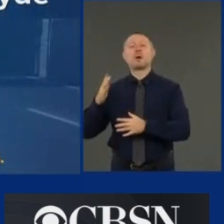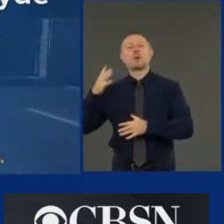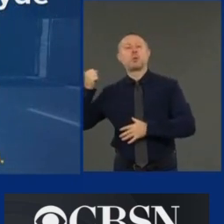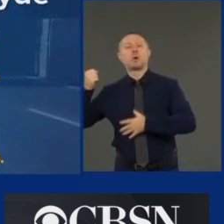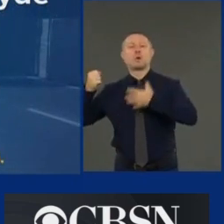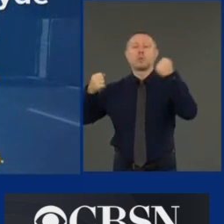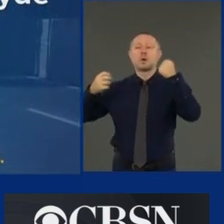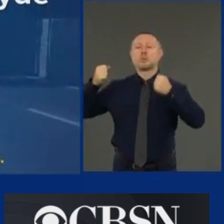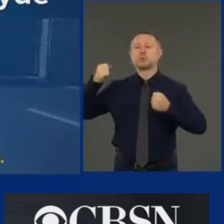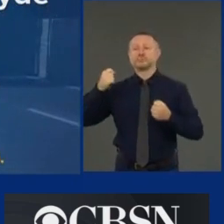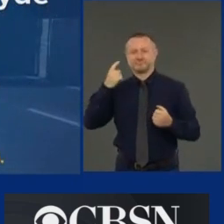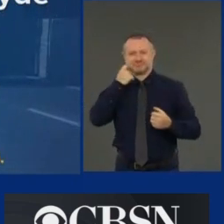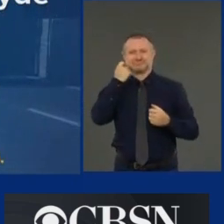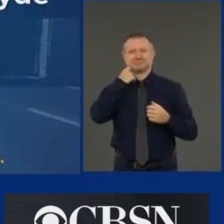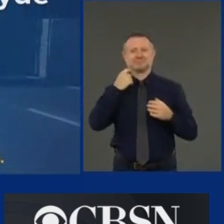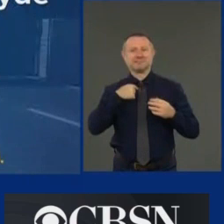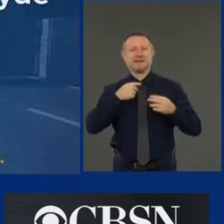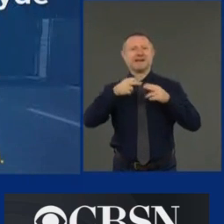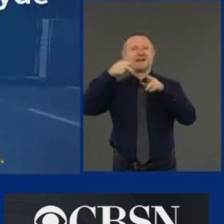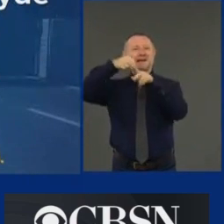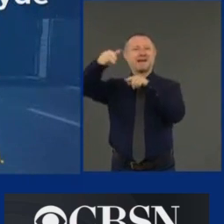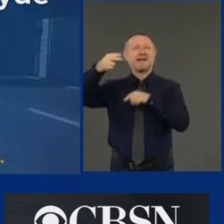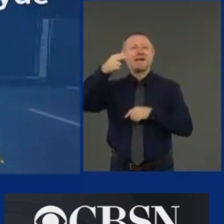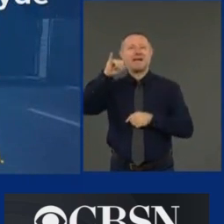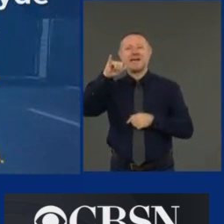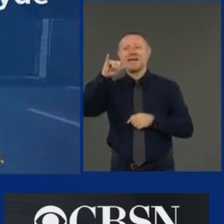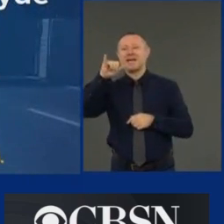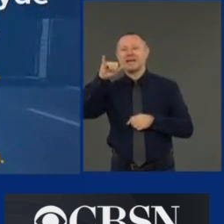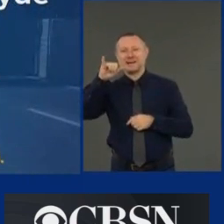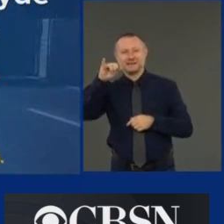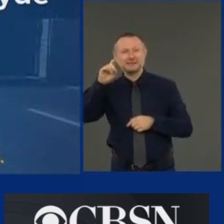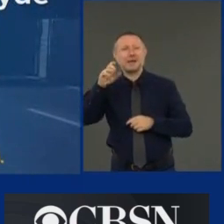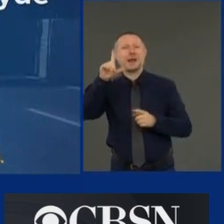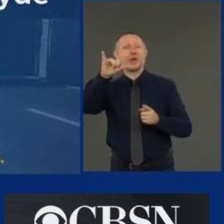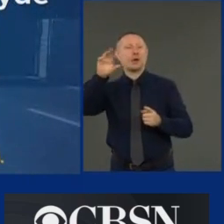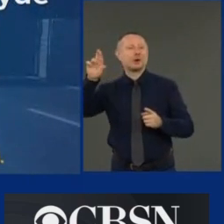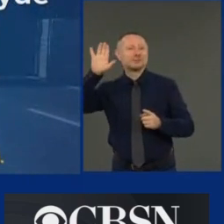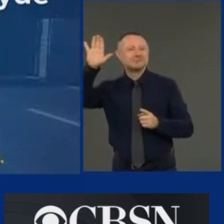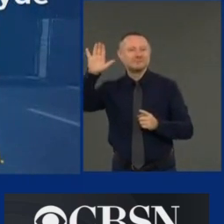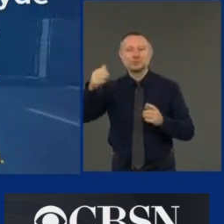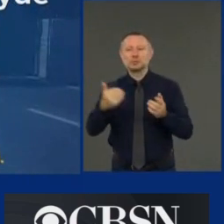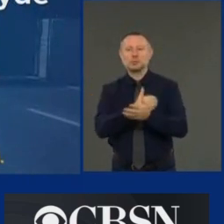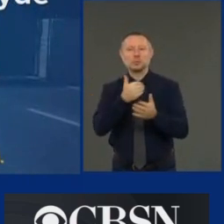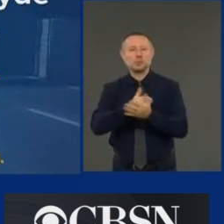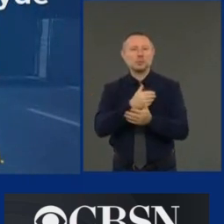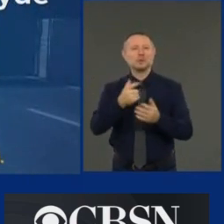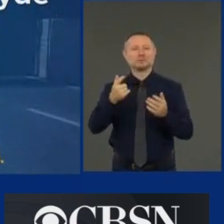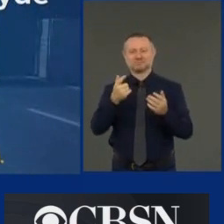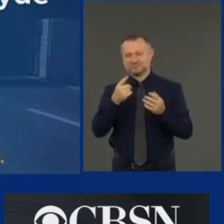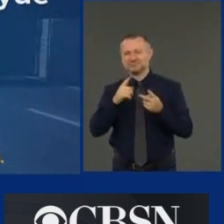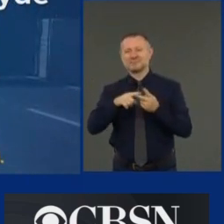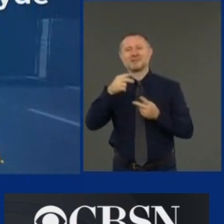an LIRR grade crossing and opened the New Hyde Park Road grade crossing.